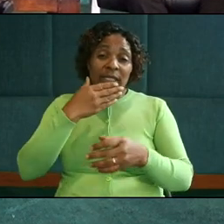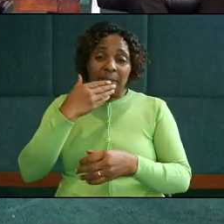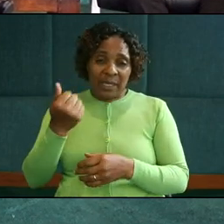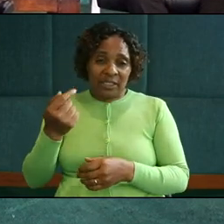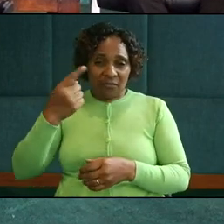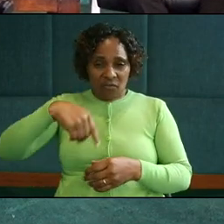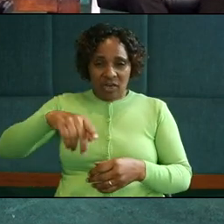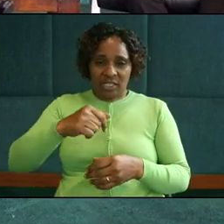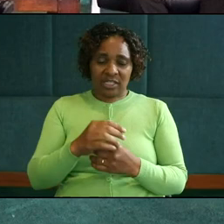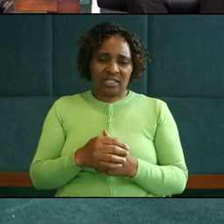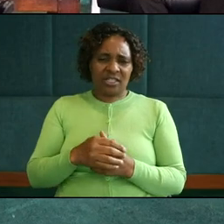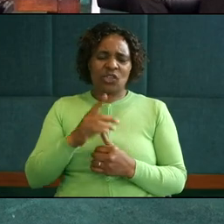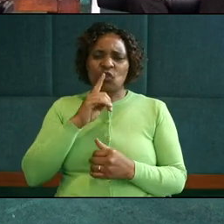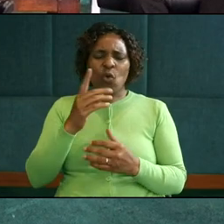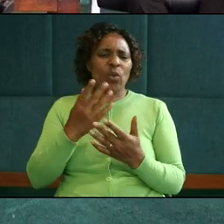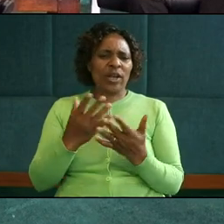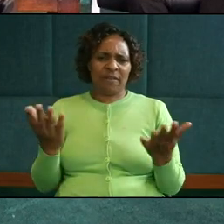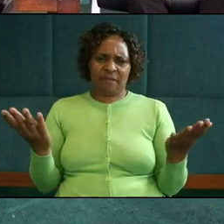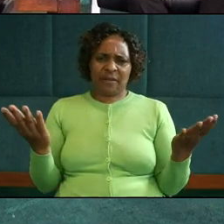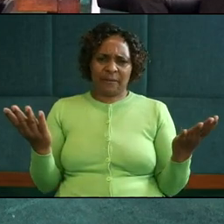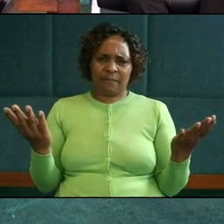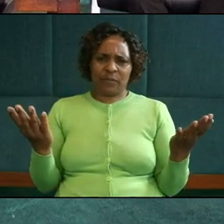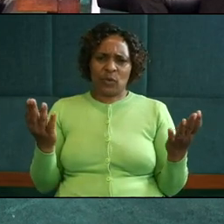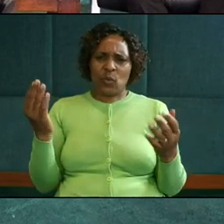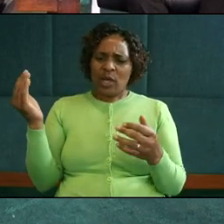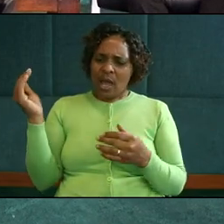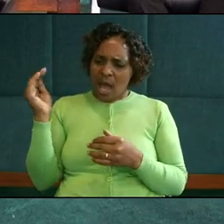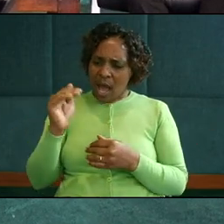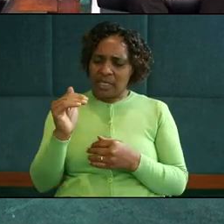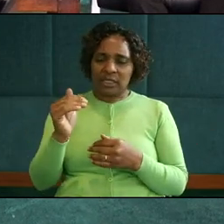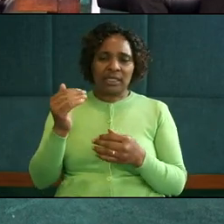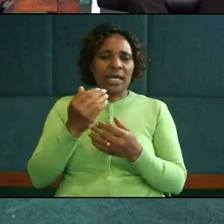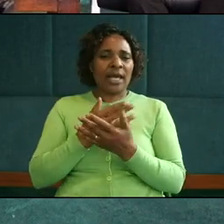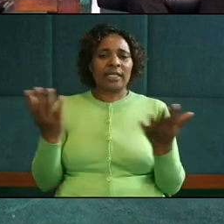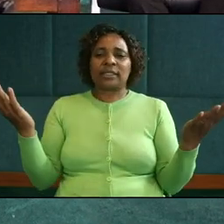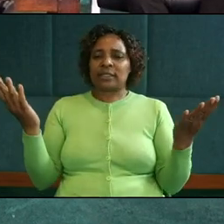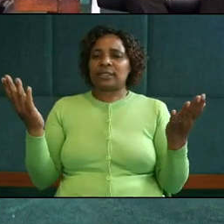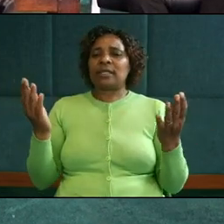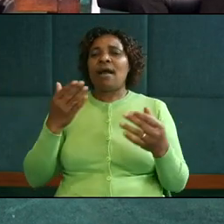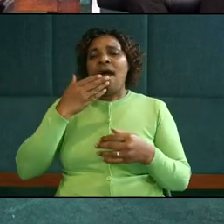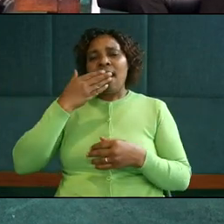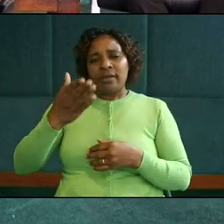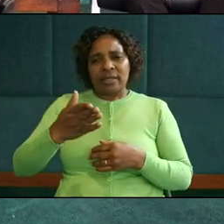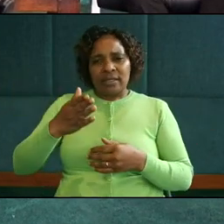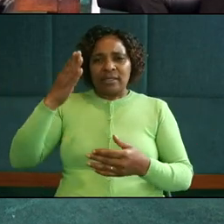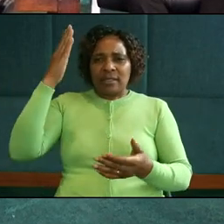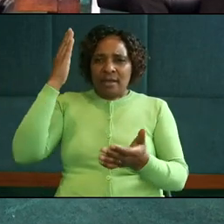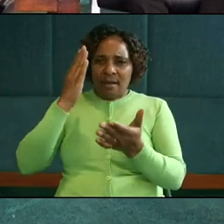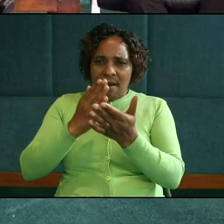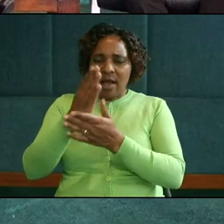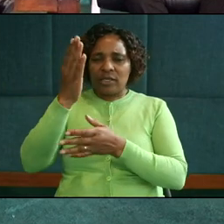for us. So whenever we ask for something, he answers in the right way.